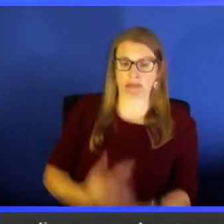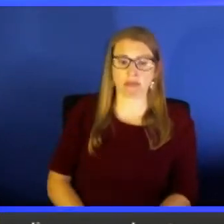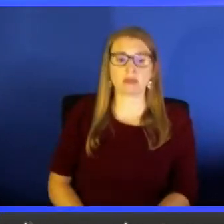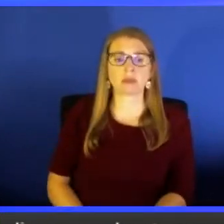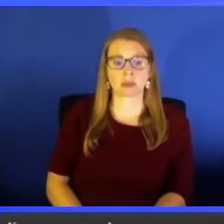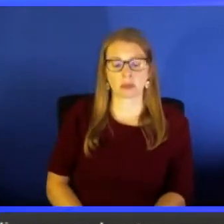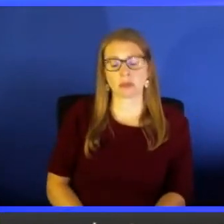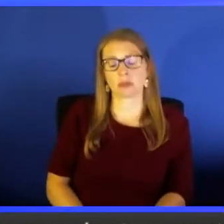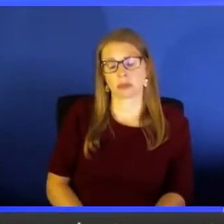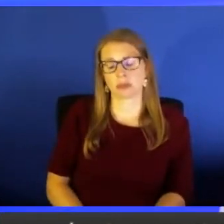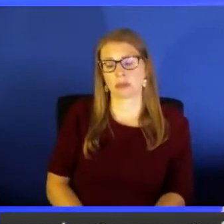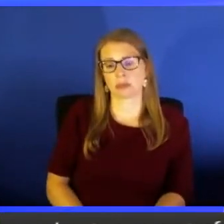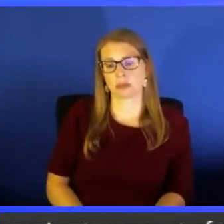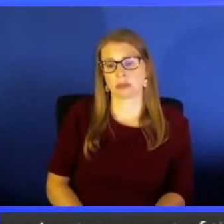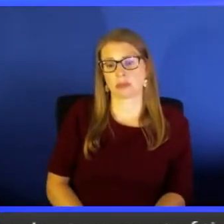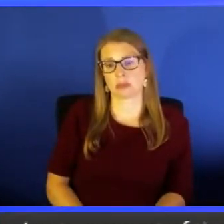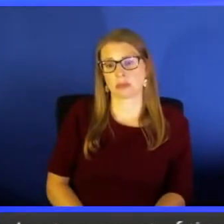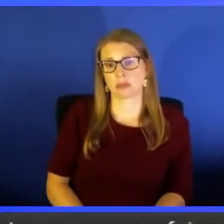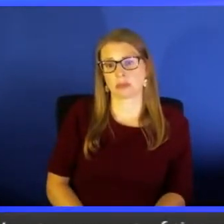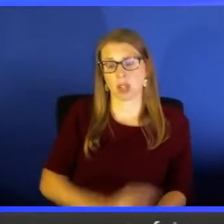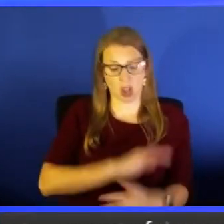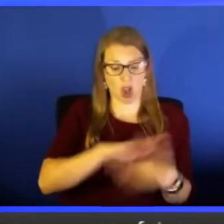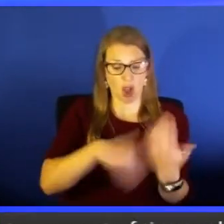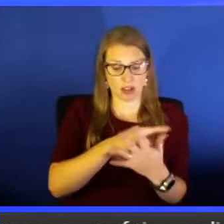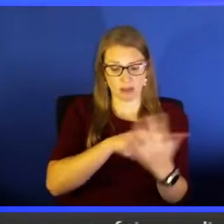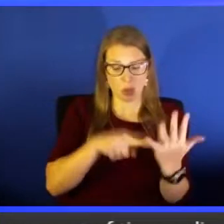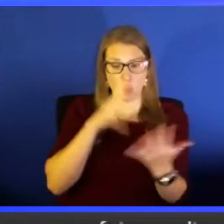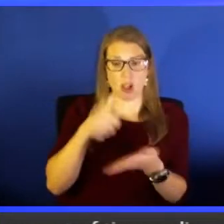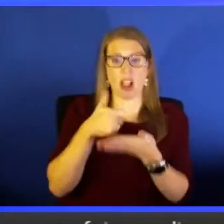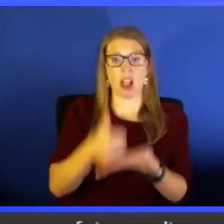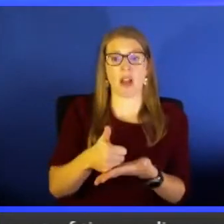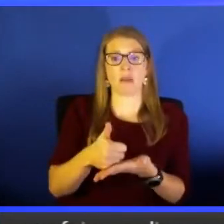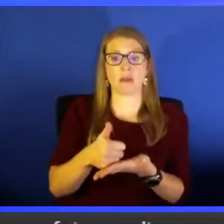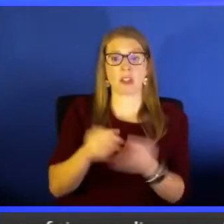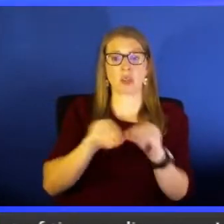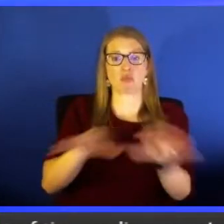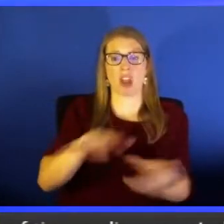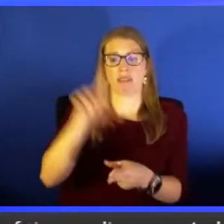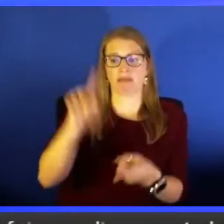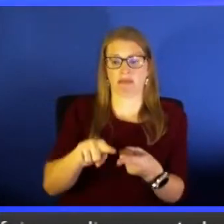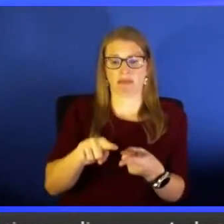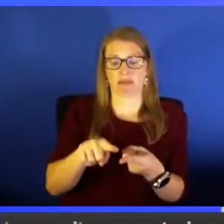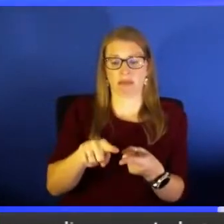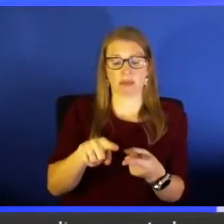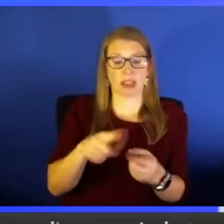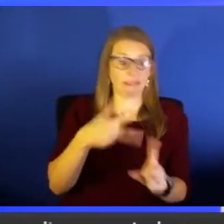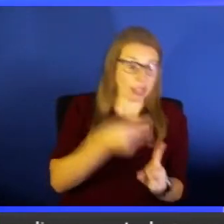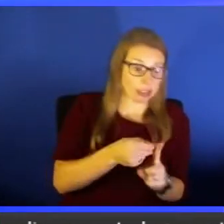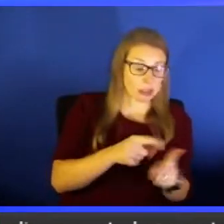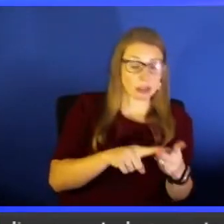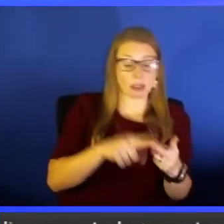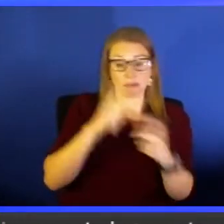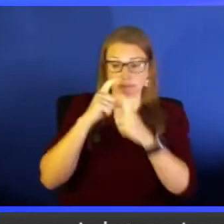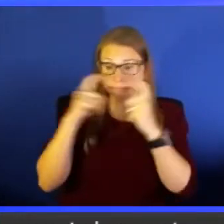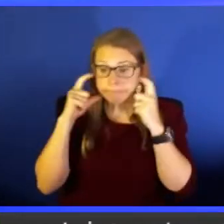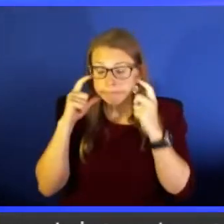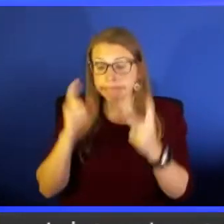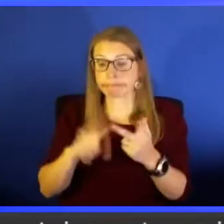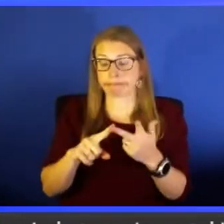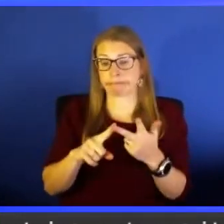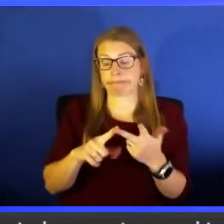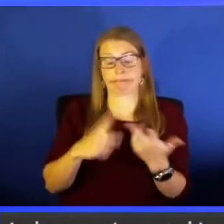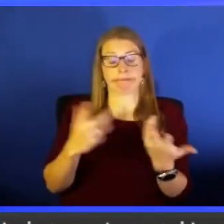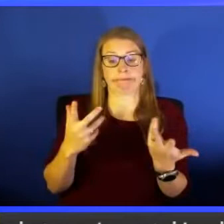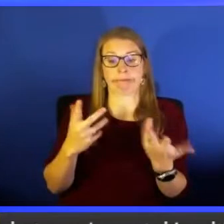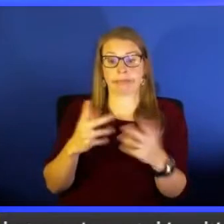things are going to help reduce the chance of spread, whether it's vaccination, early treatment, masking, all of those non-pharmaceutical